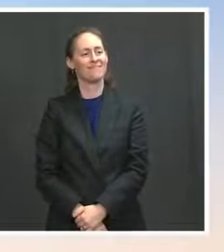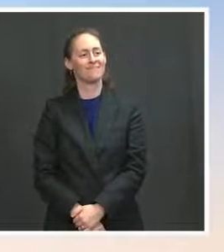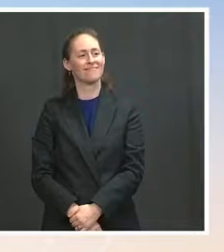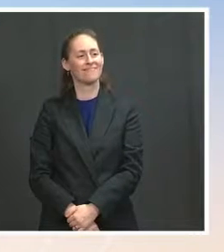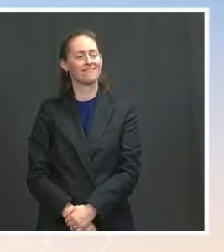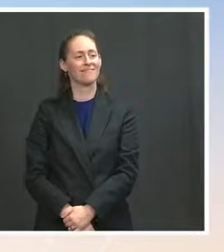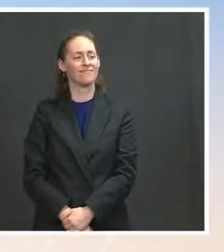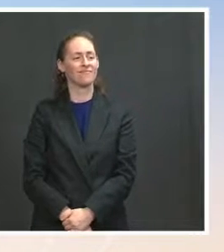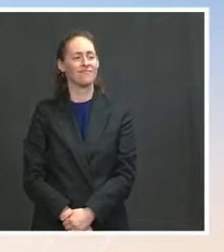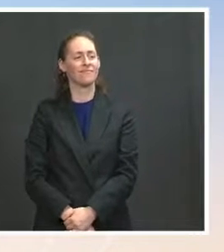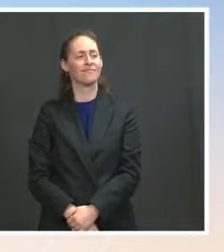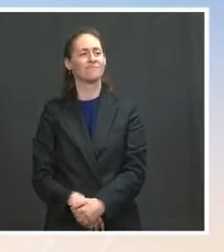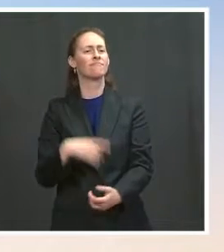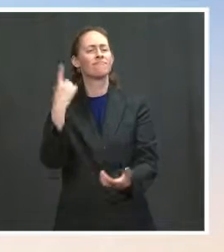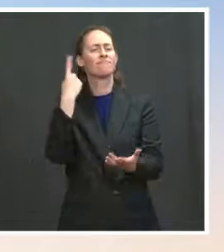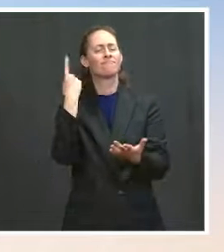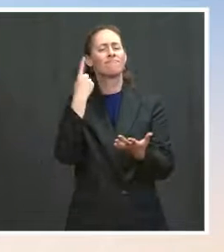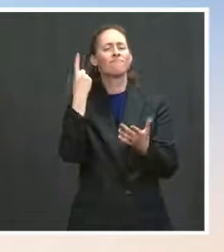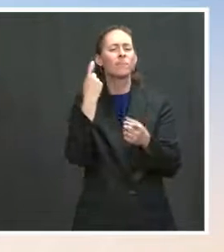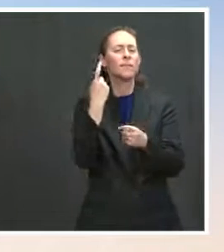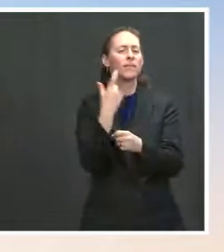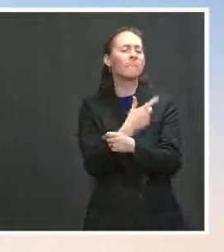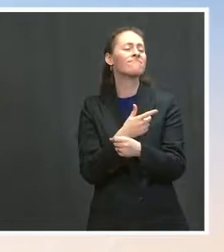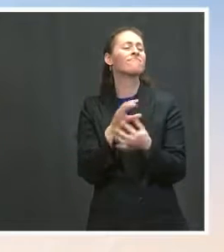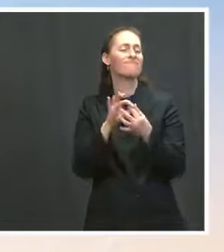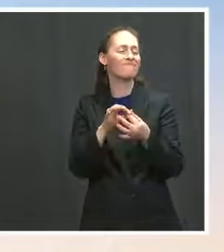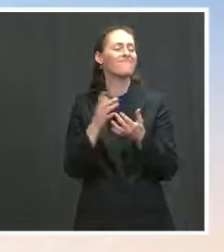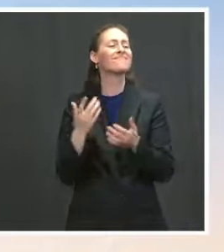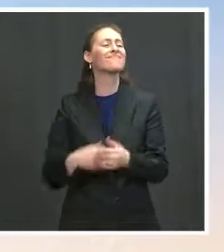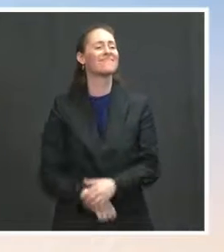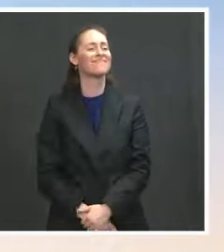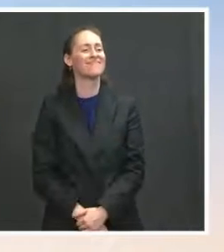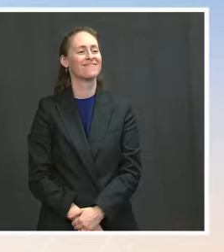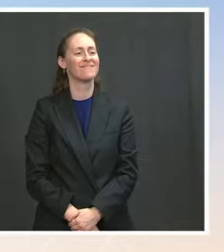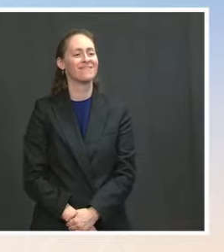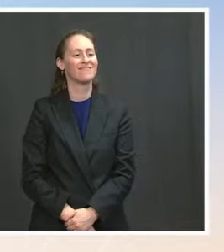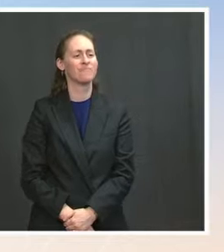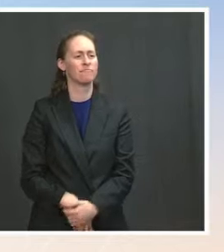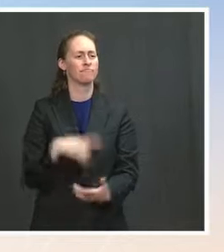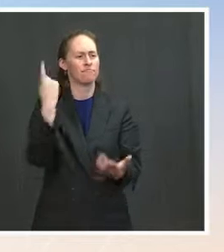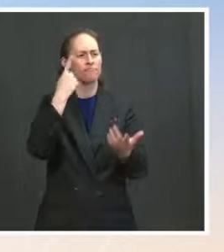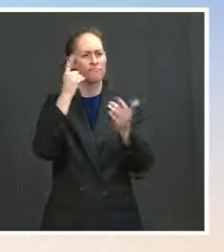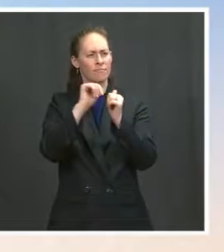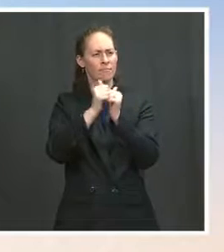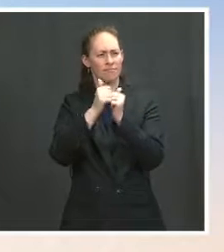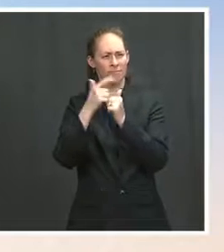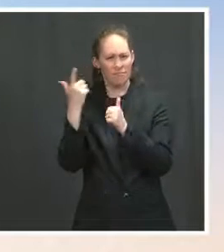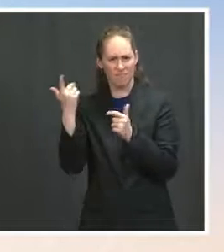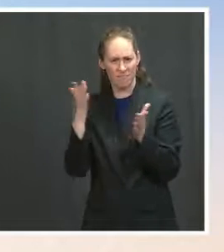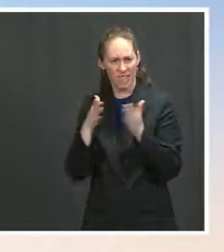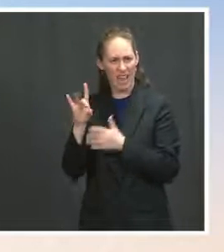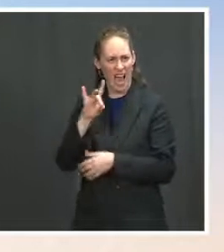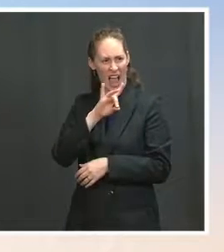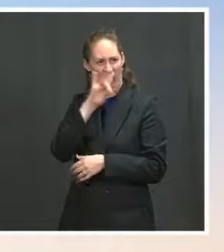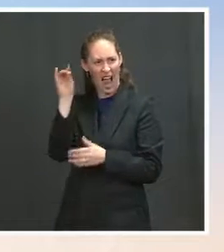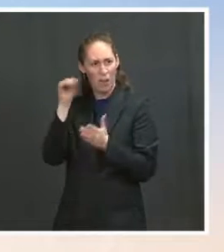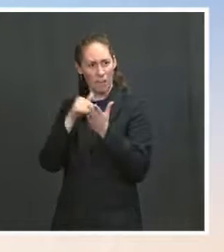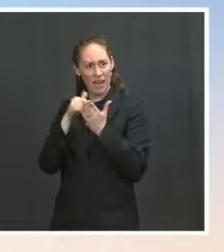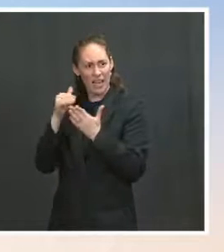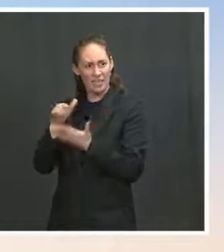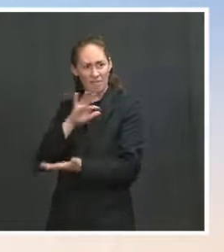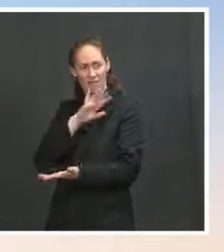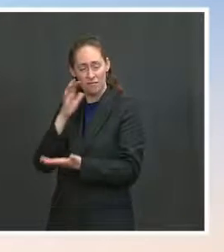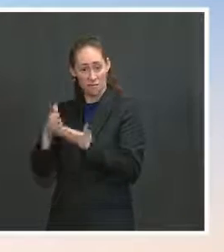vaccination distribution. Sure. How does the White House expect to donate 80 million doses without AstraZeneca? Does that mean that the J&J shot